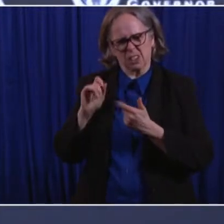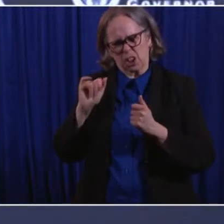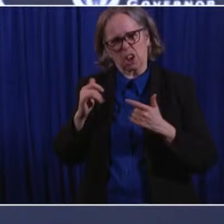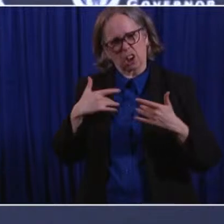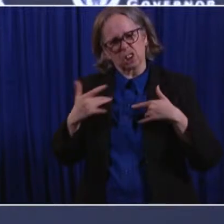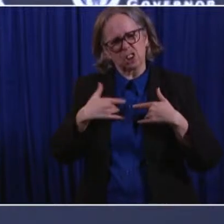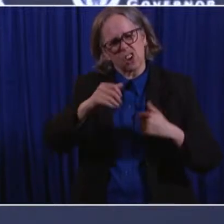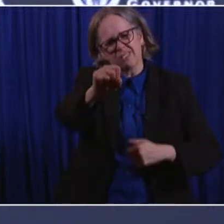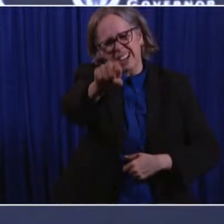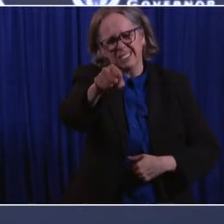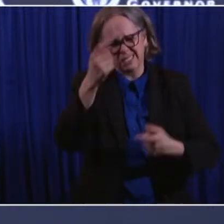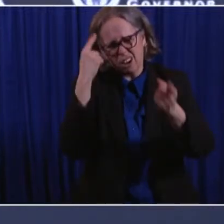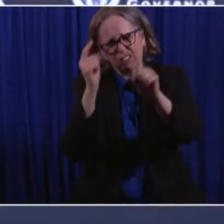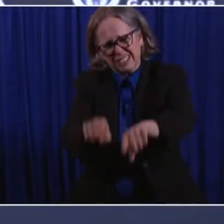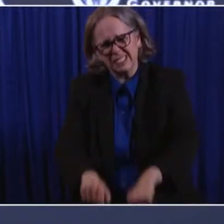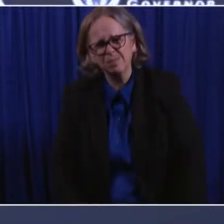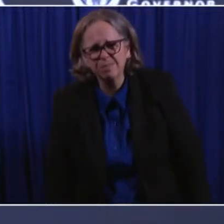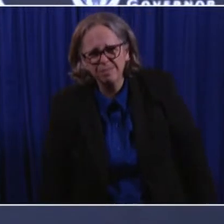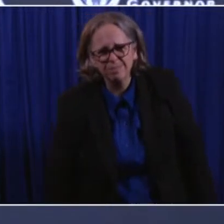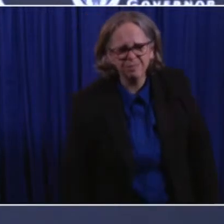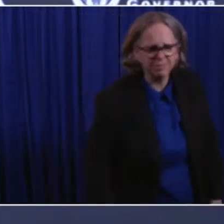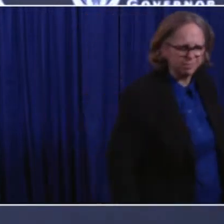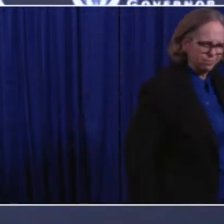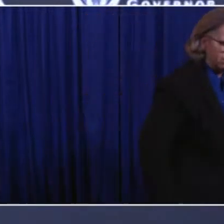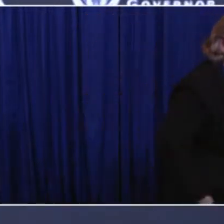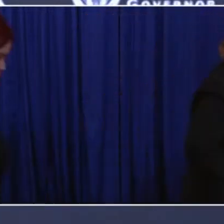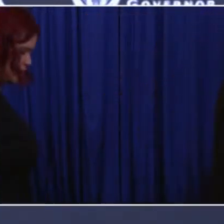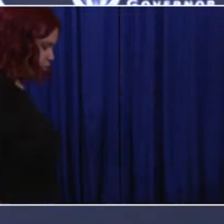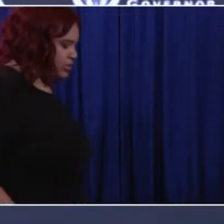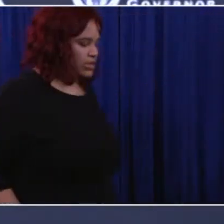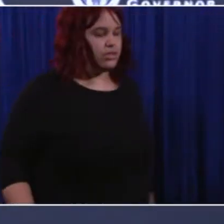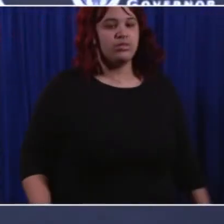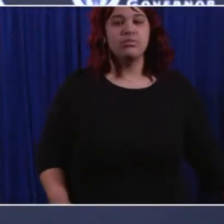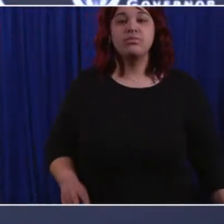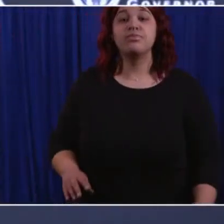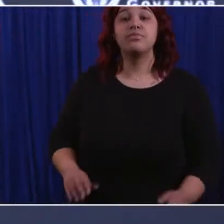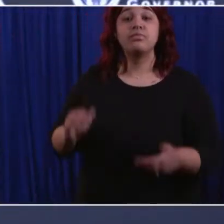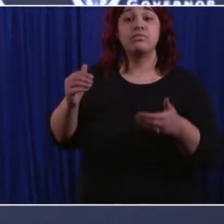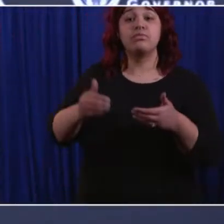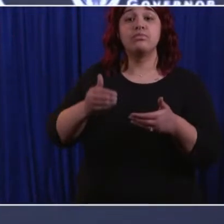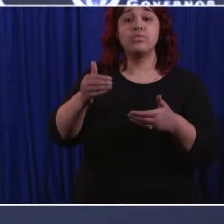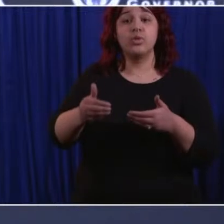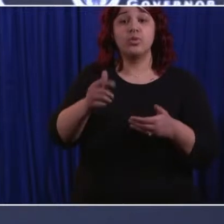Next question from the Cintas Center is from Jolene Alexander at WVXU in Cincinnati.